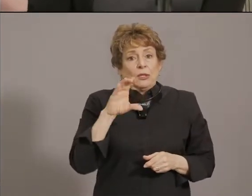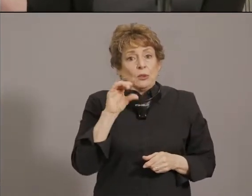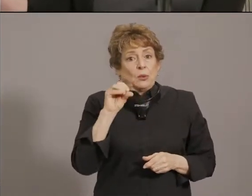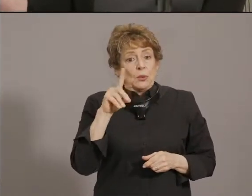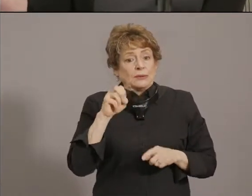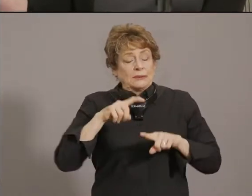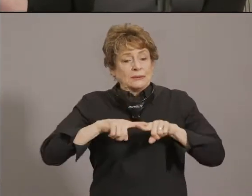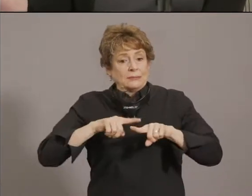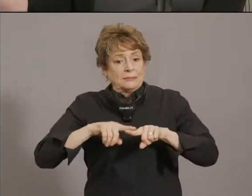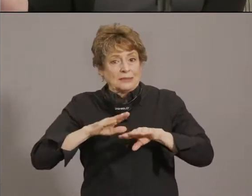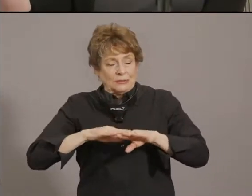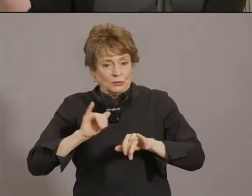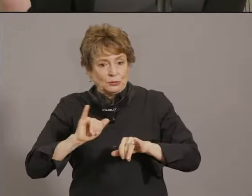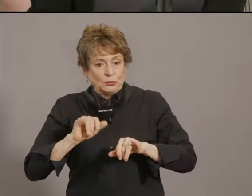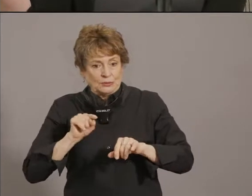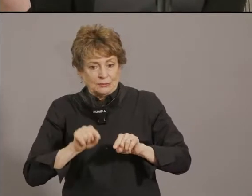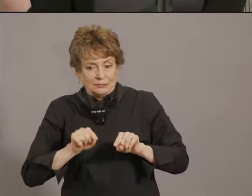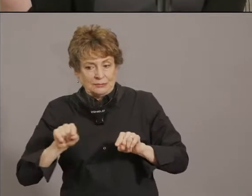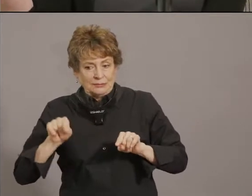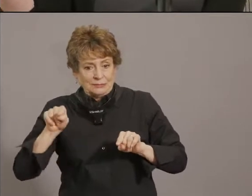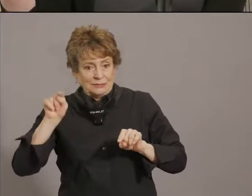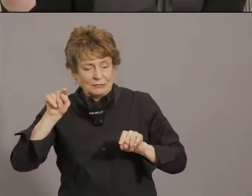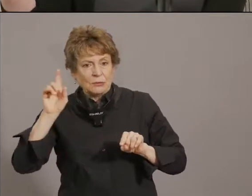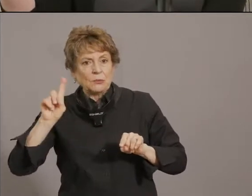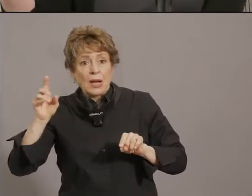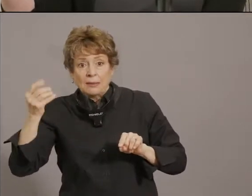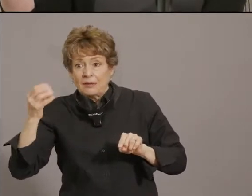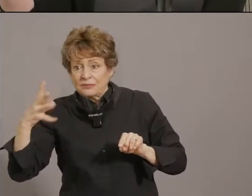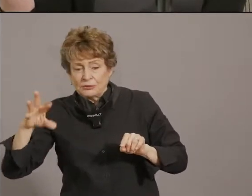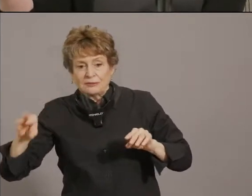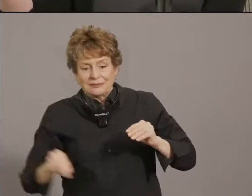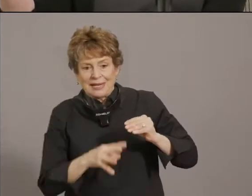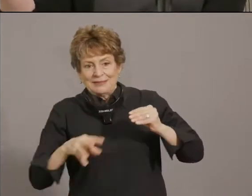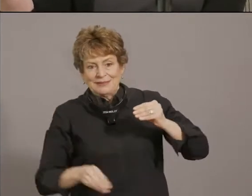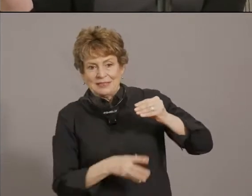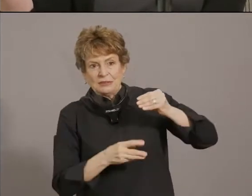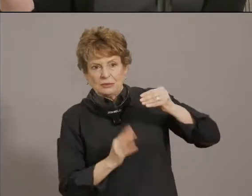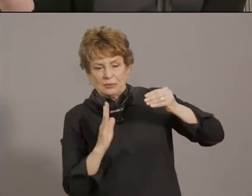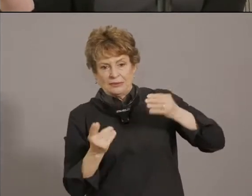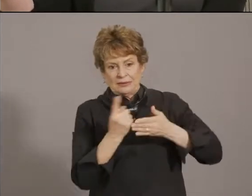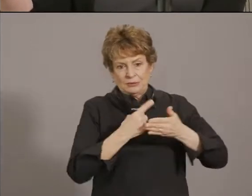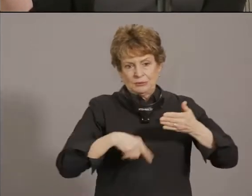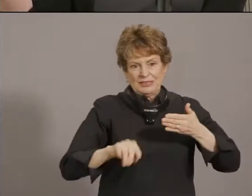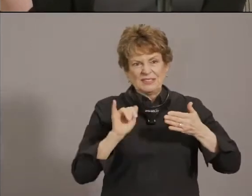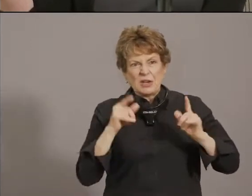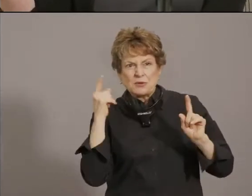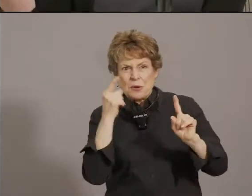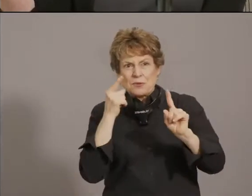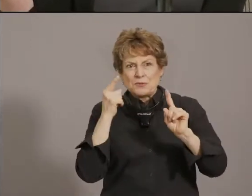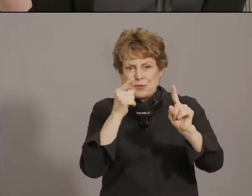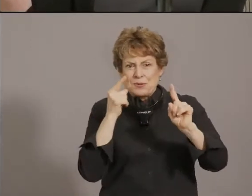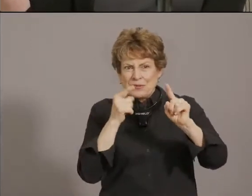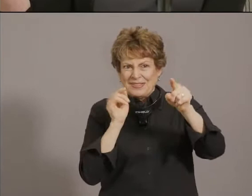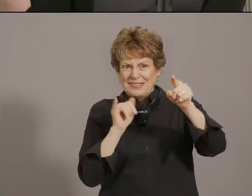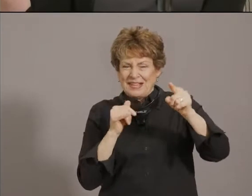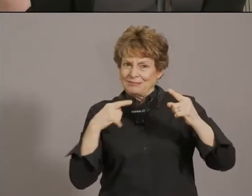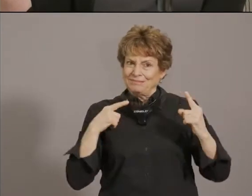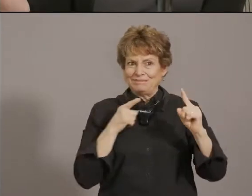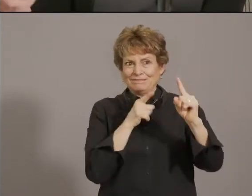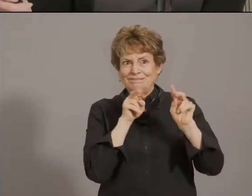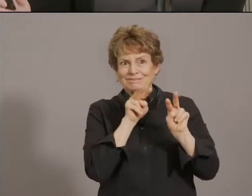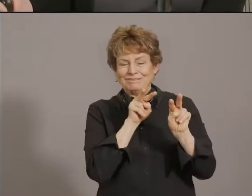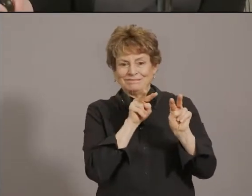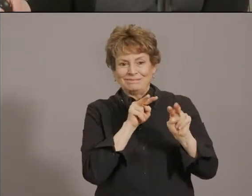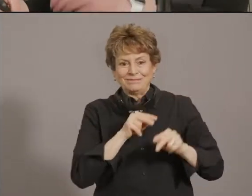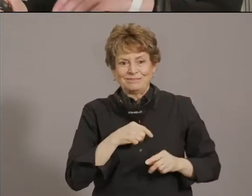week. So that's what we're striving for with the dashboard. We continue to look at additional